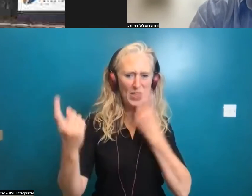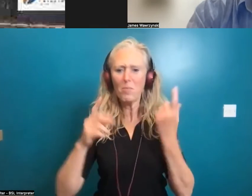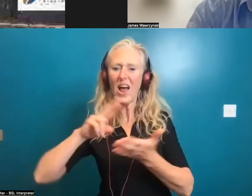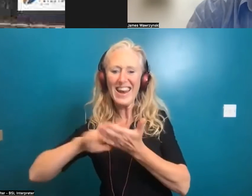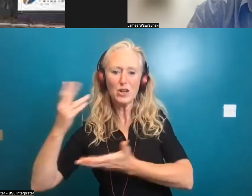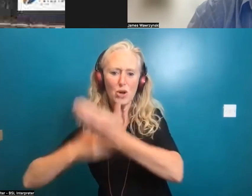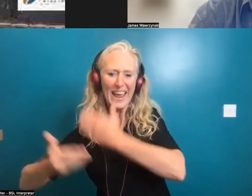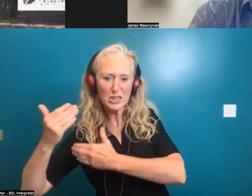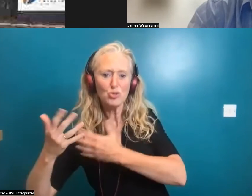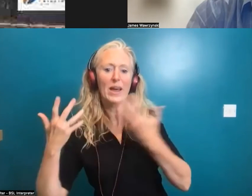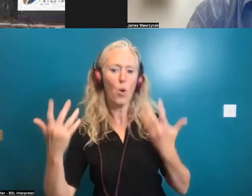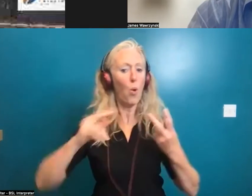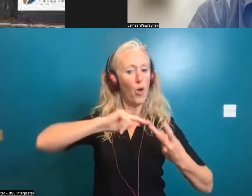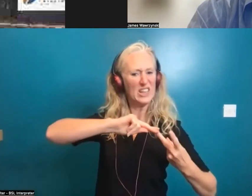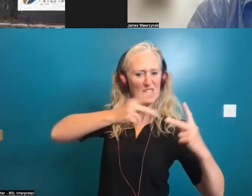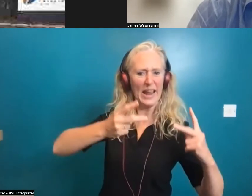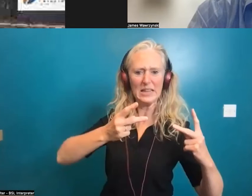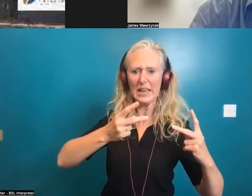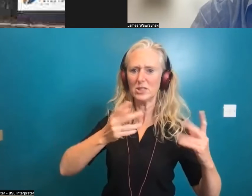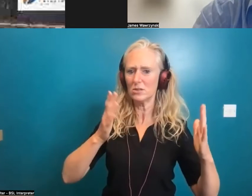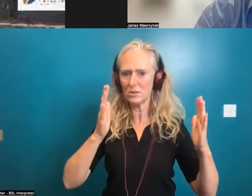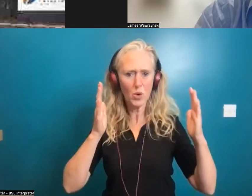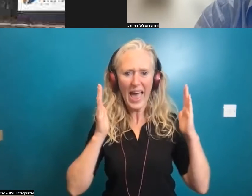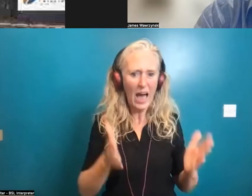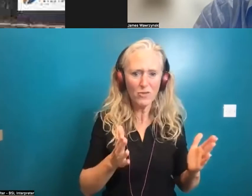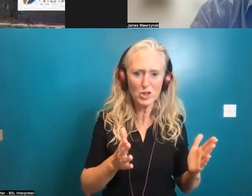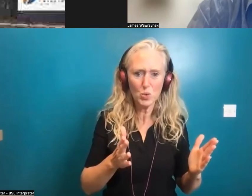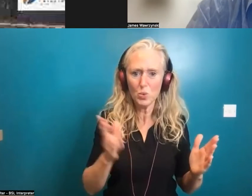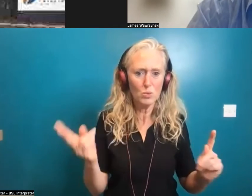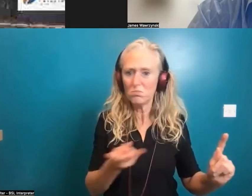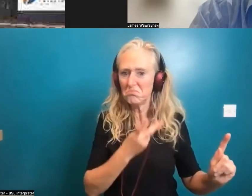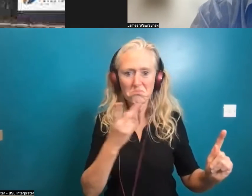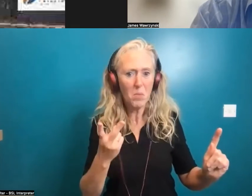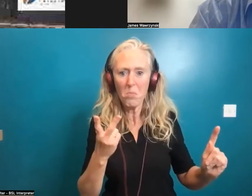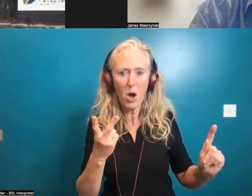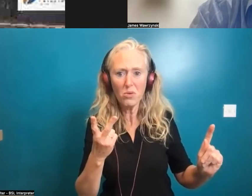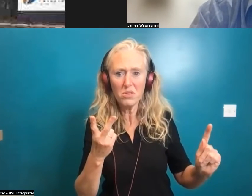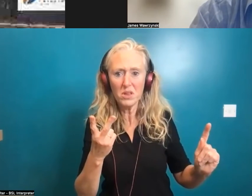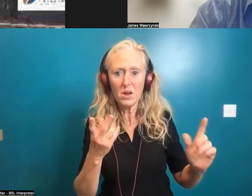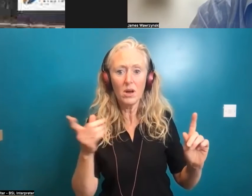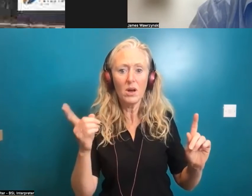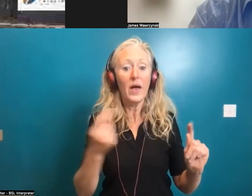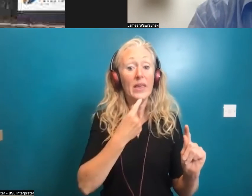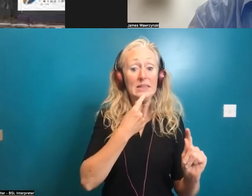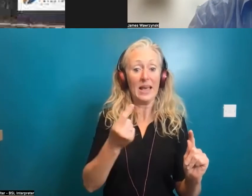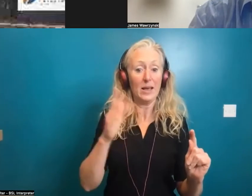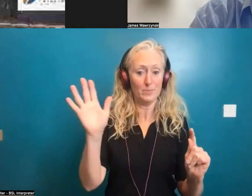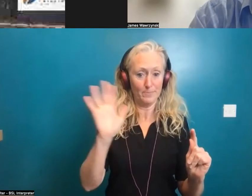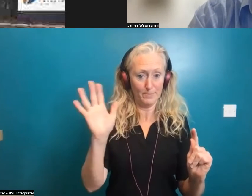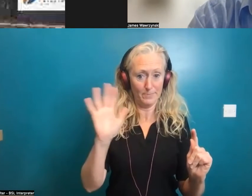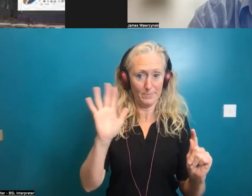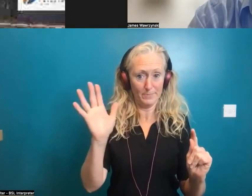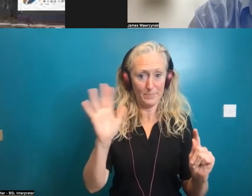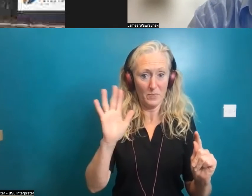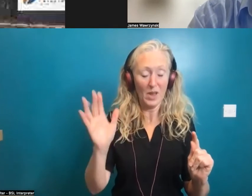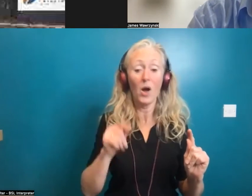answer to that is also no, because we don't like to select against people just because they didn't sort of